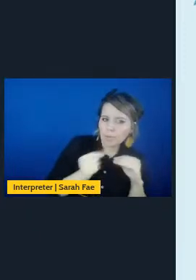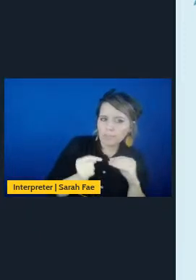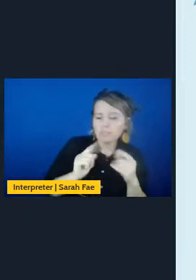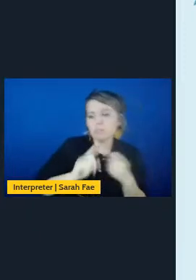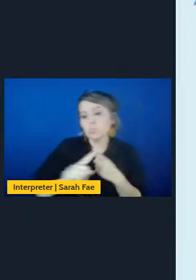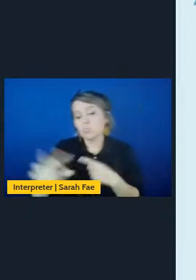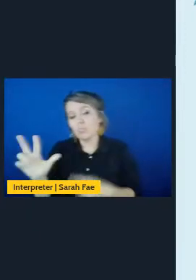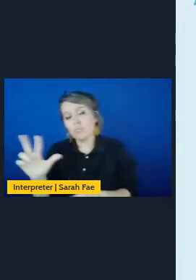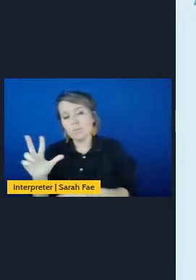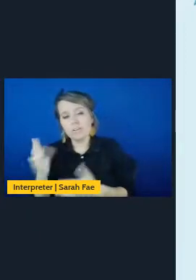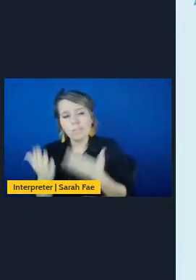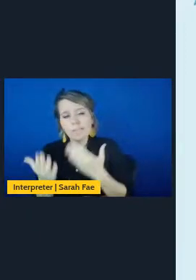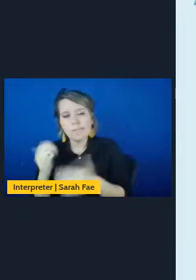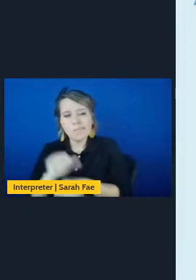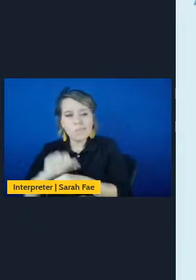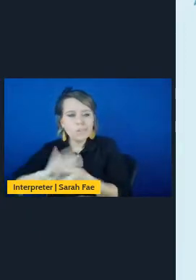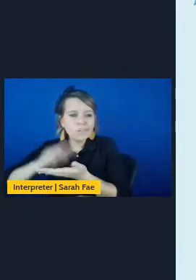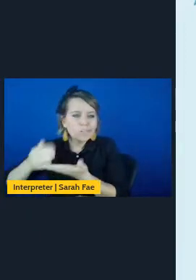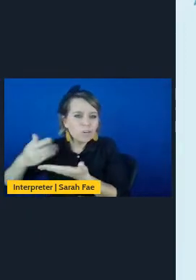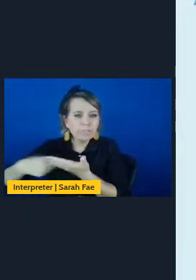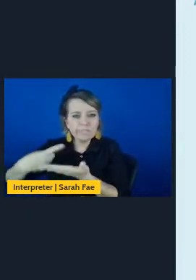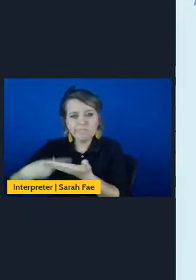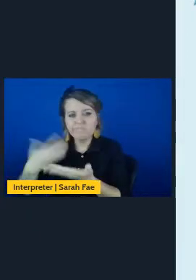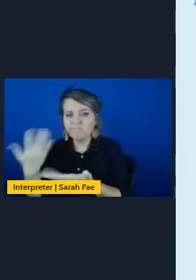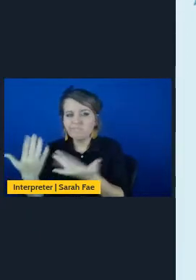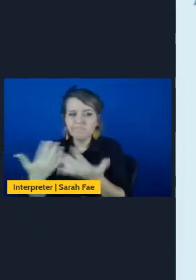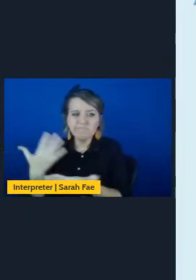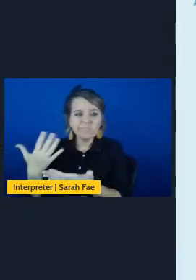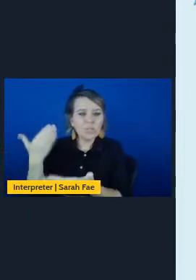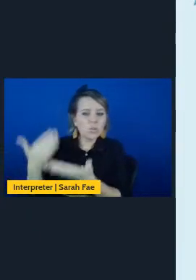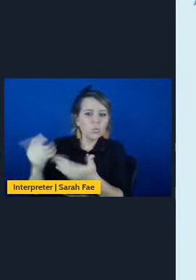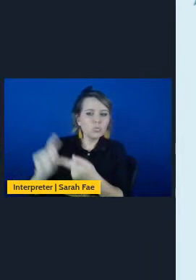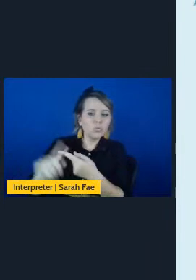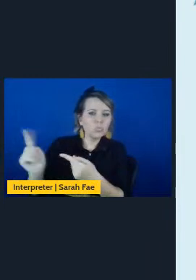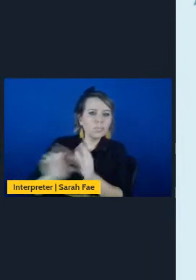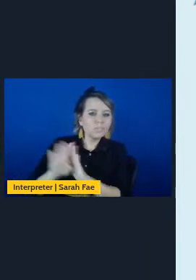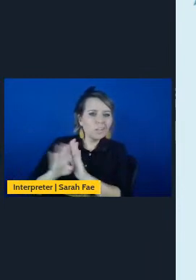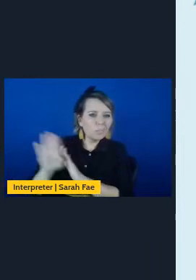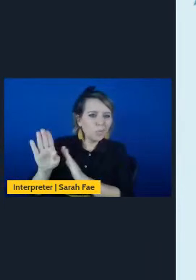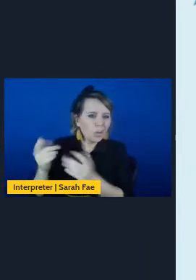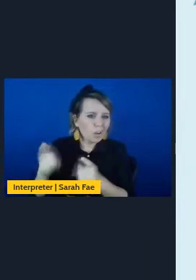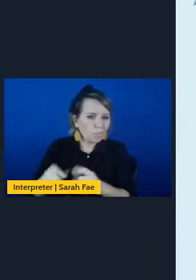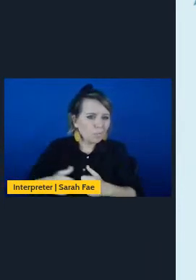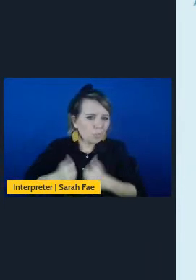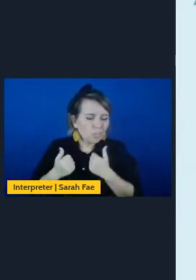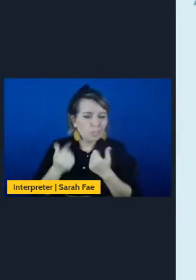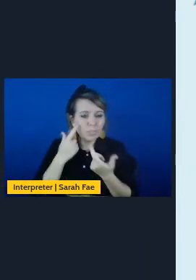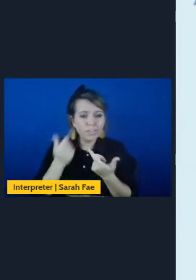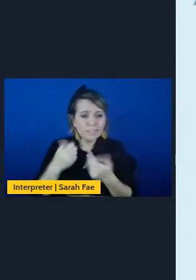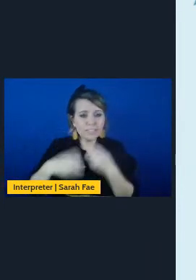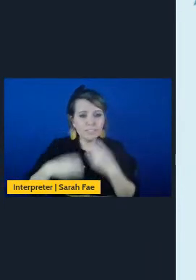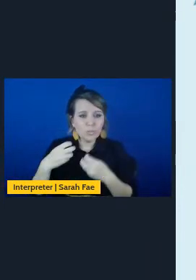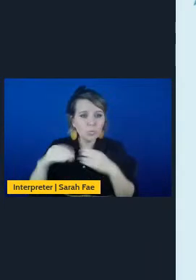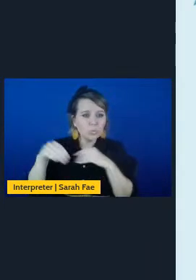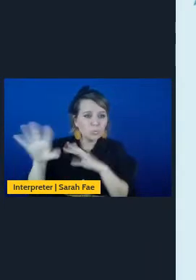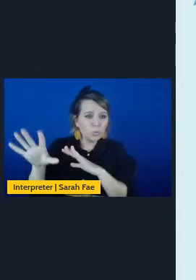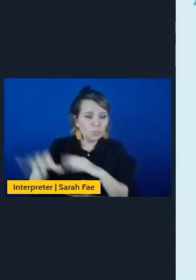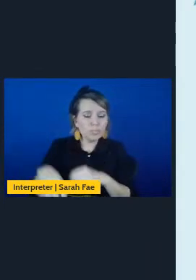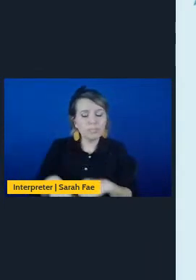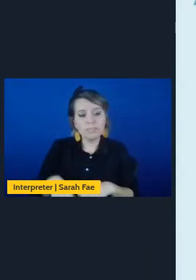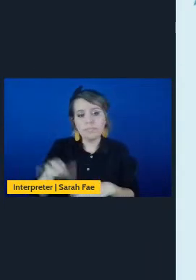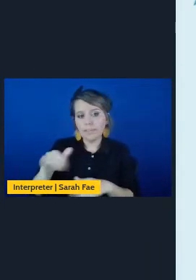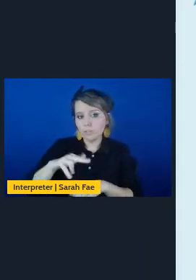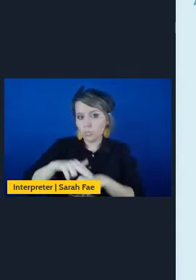with maybe a workload here or there close to where some developer happens to live because oops-a-doozy and it's difficult to move later. Now, that's